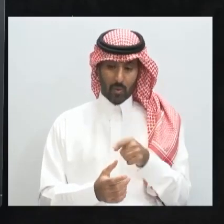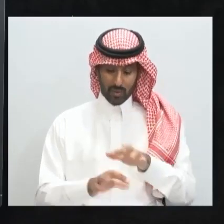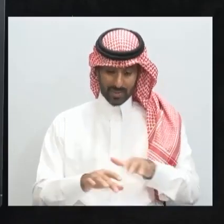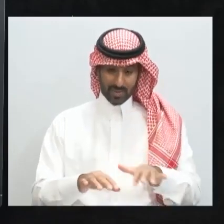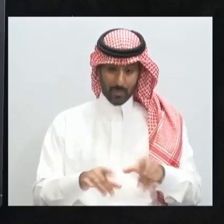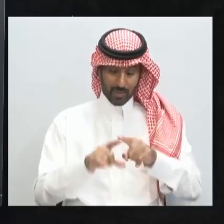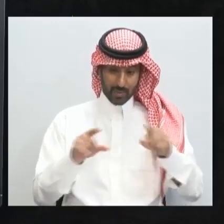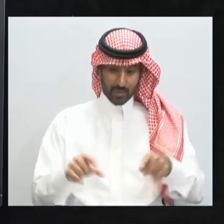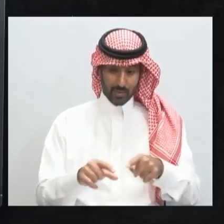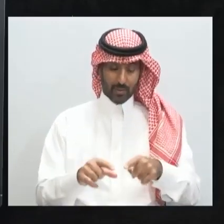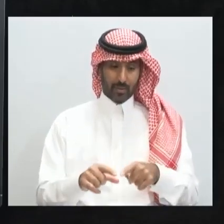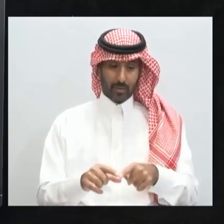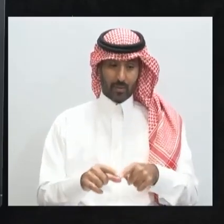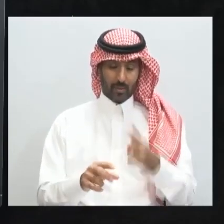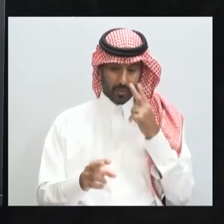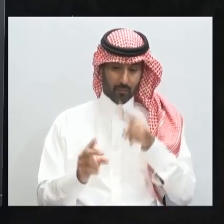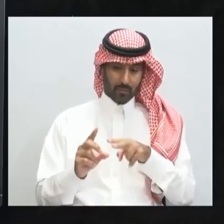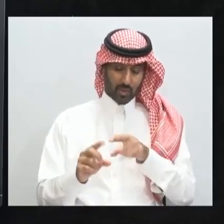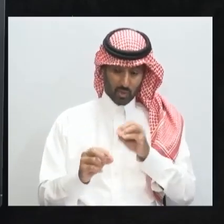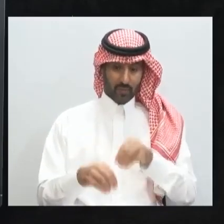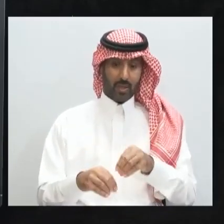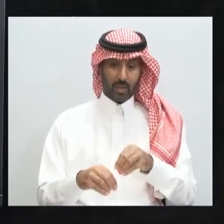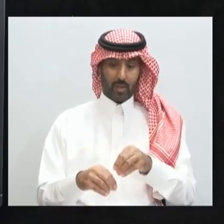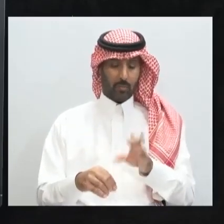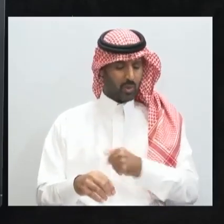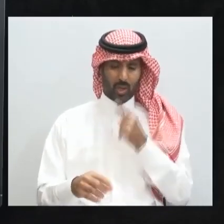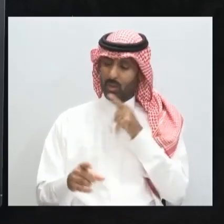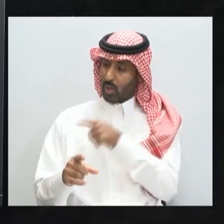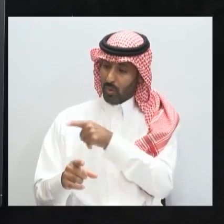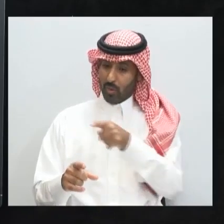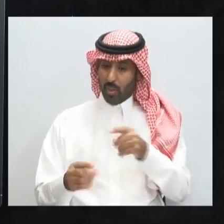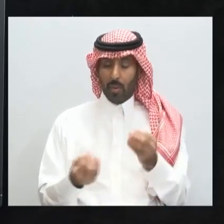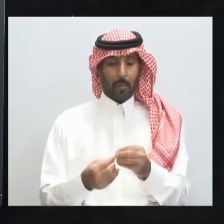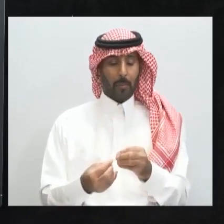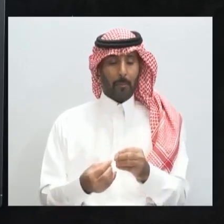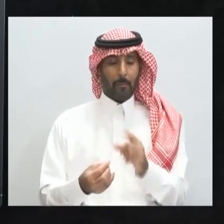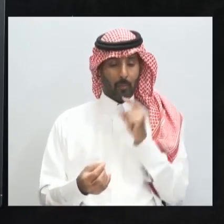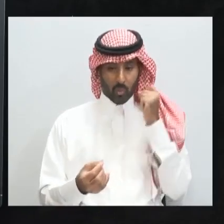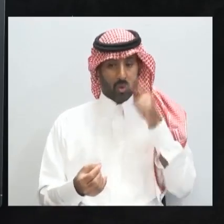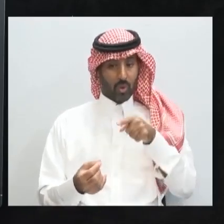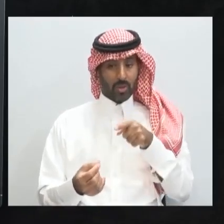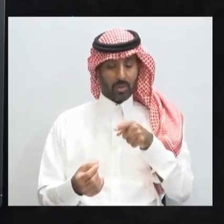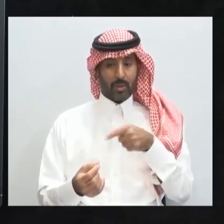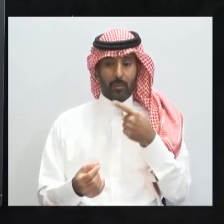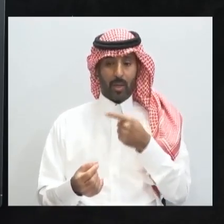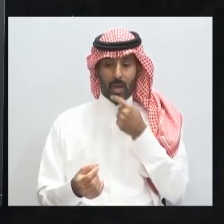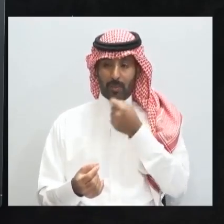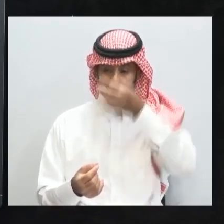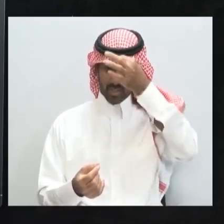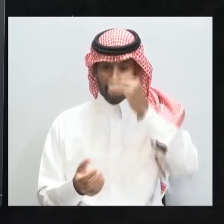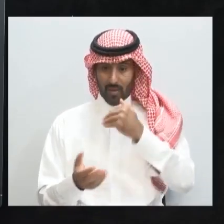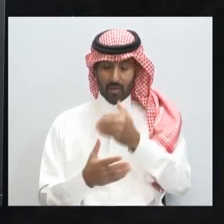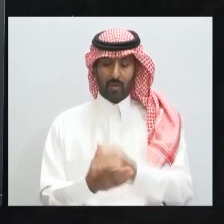So if you do have the noun in front of you in the sentence, it is impossible to be a pronoun. And we know that we are talking about an